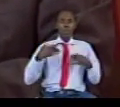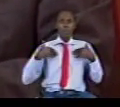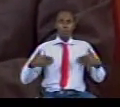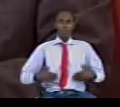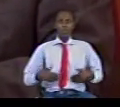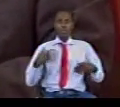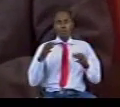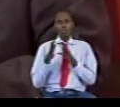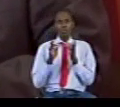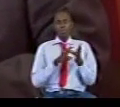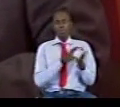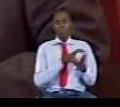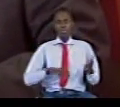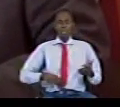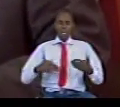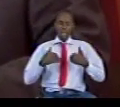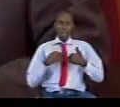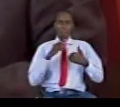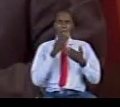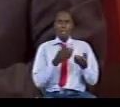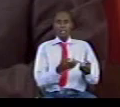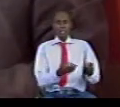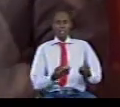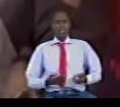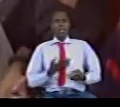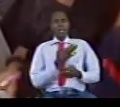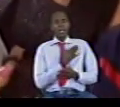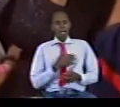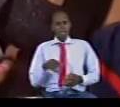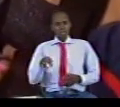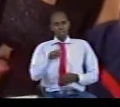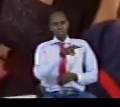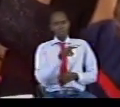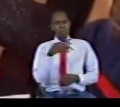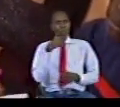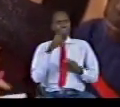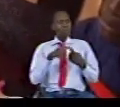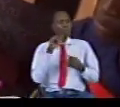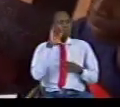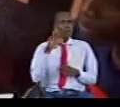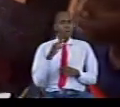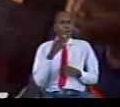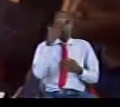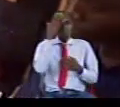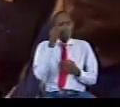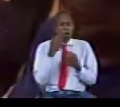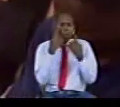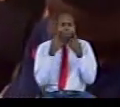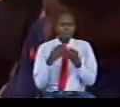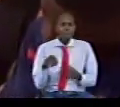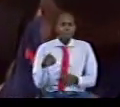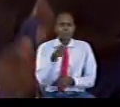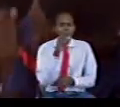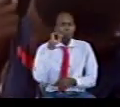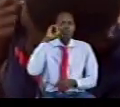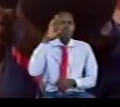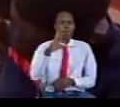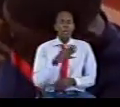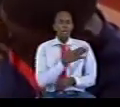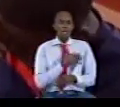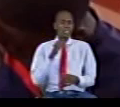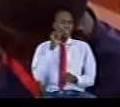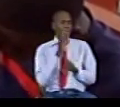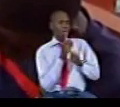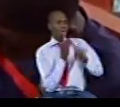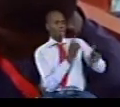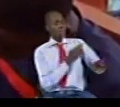had lain. And they say unto her, 'Woman, why weepest thou?' She said unto them, 'Because they